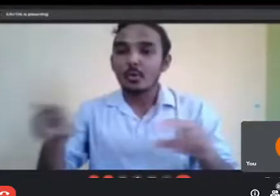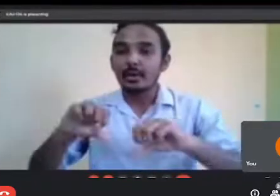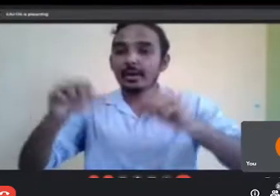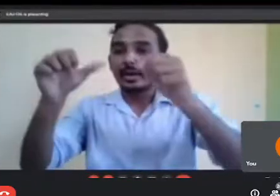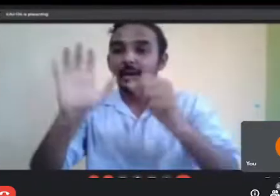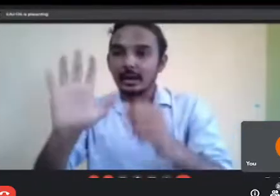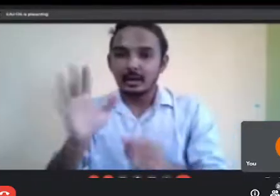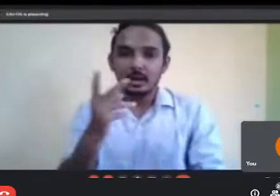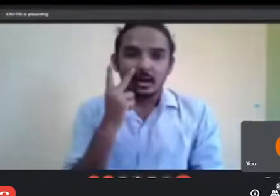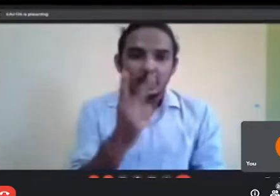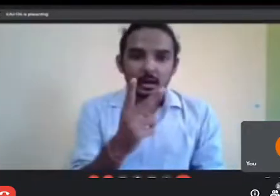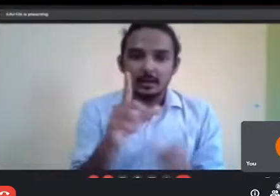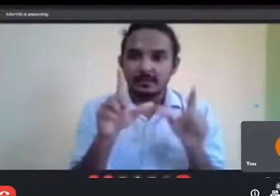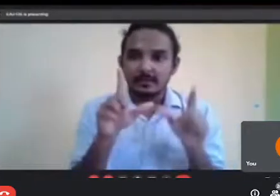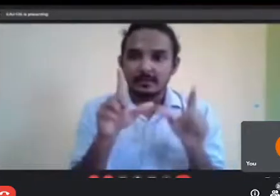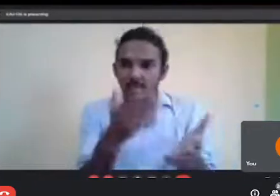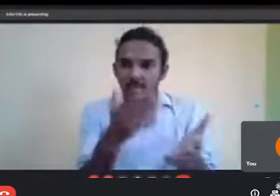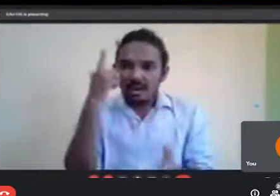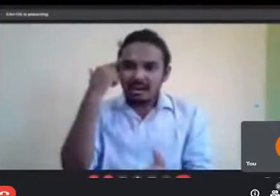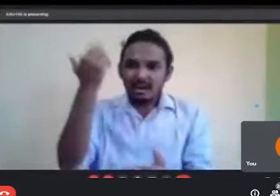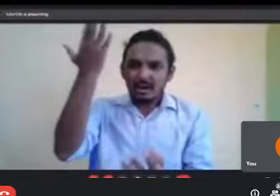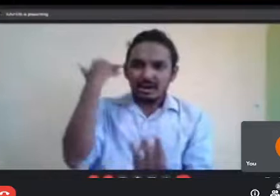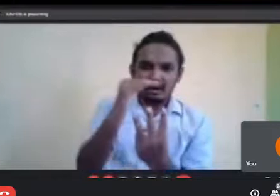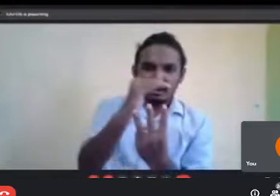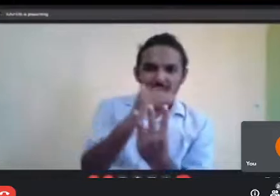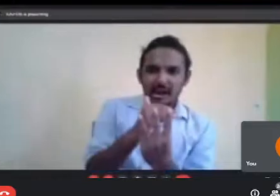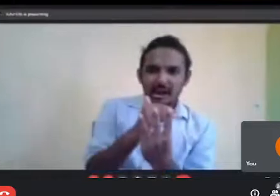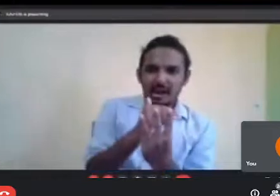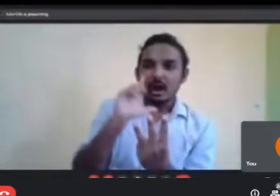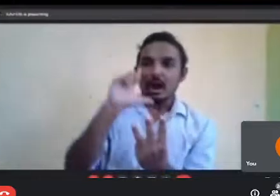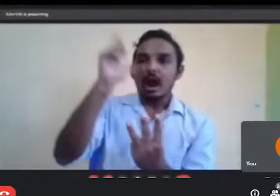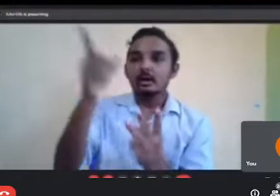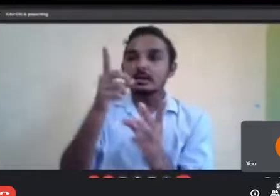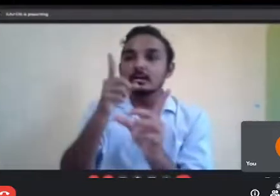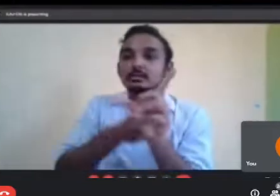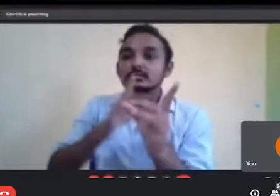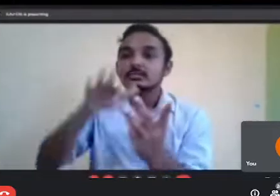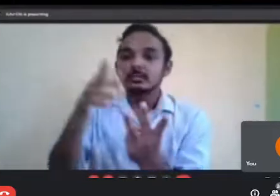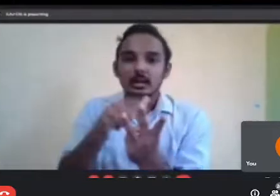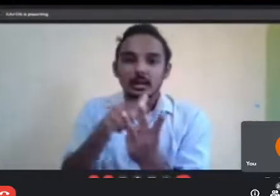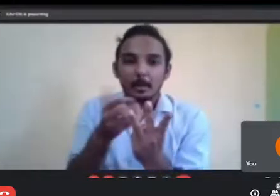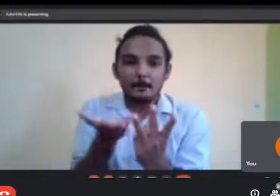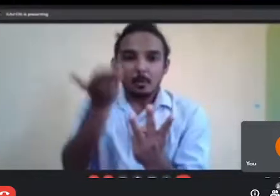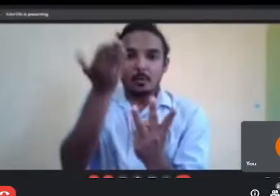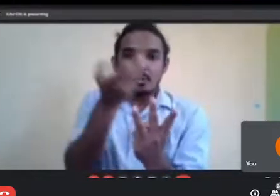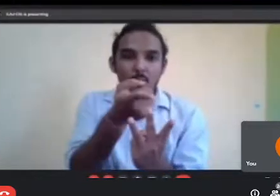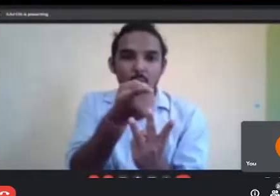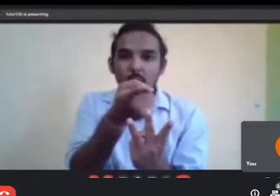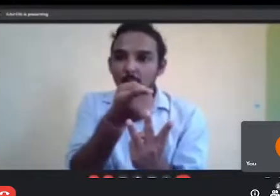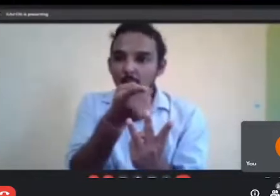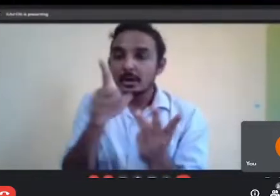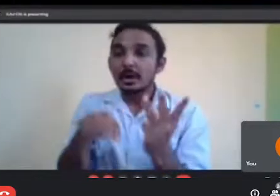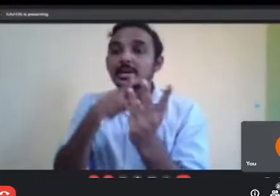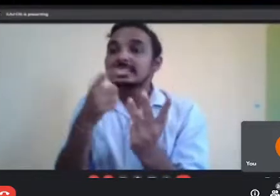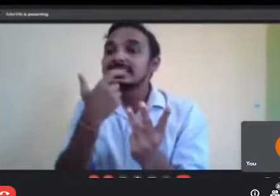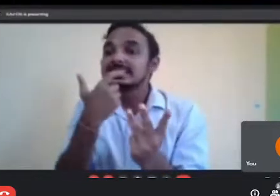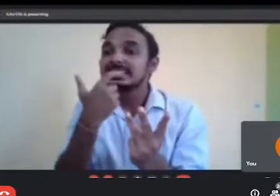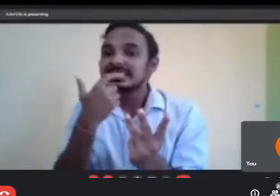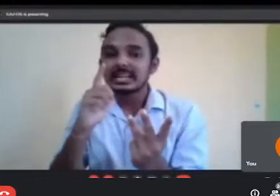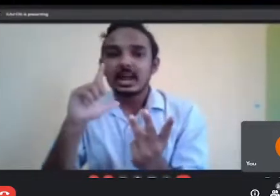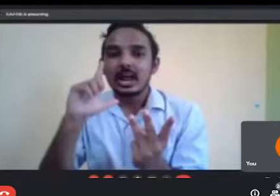in writing the tests which we were used. You see how there is an increase